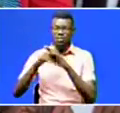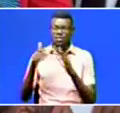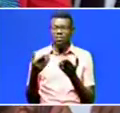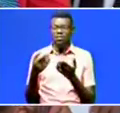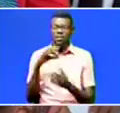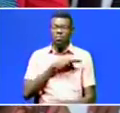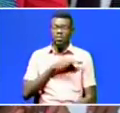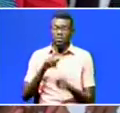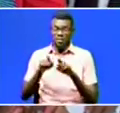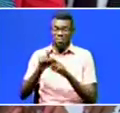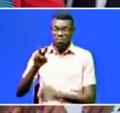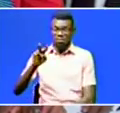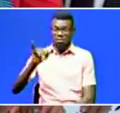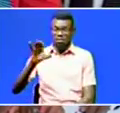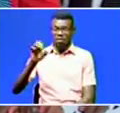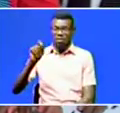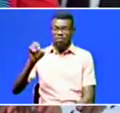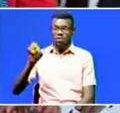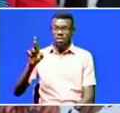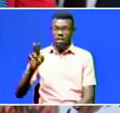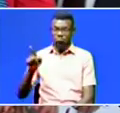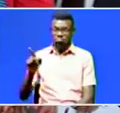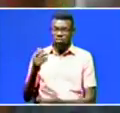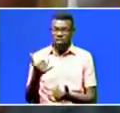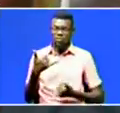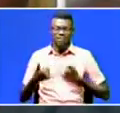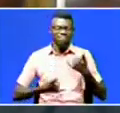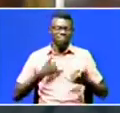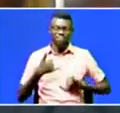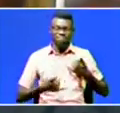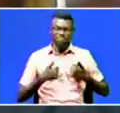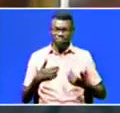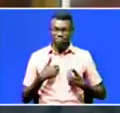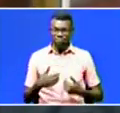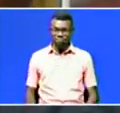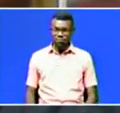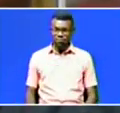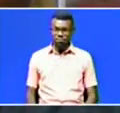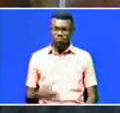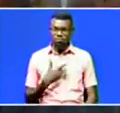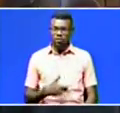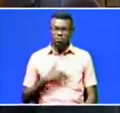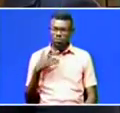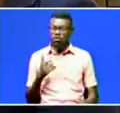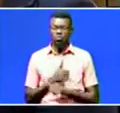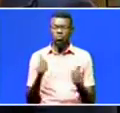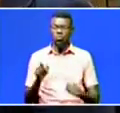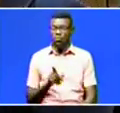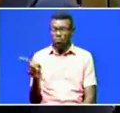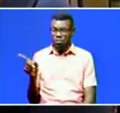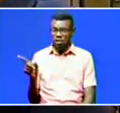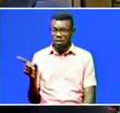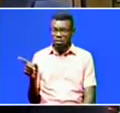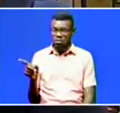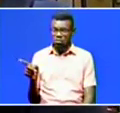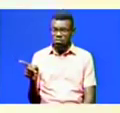like Victor Were have a reason to blink and wink with joy. I feel good and I feel appreciative. Victor may never know